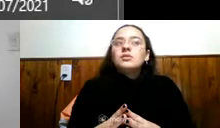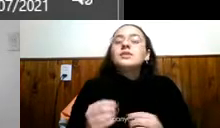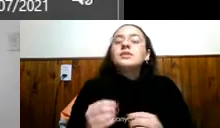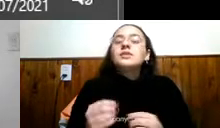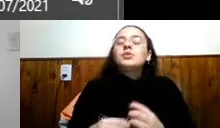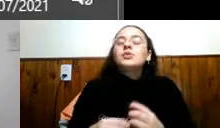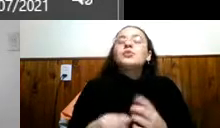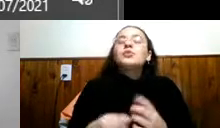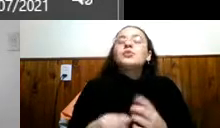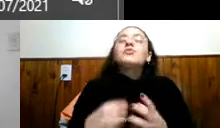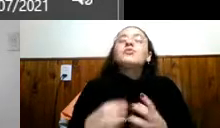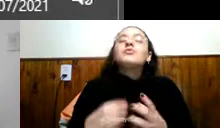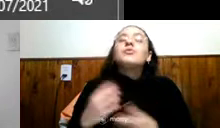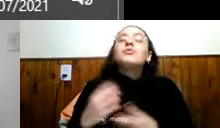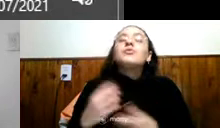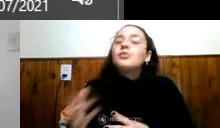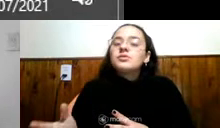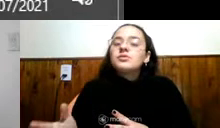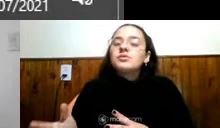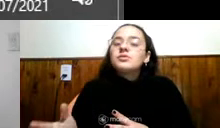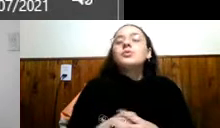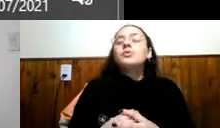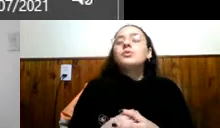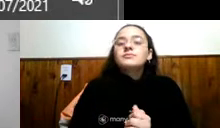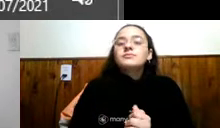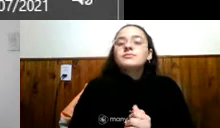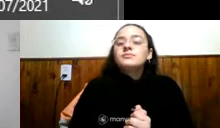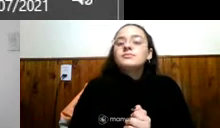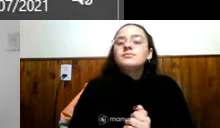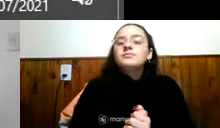eat new foods, you